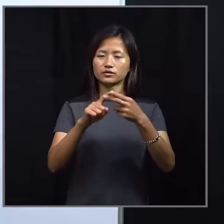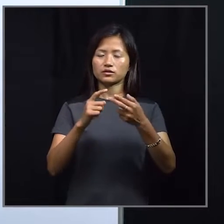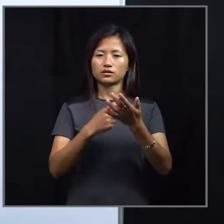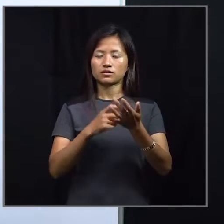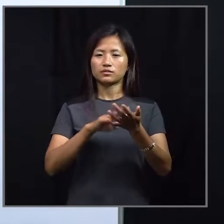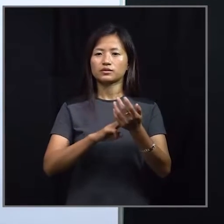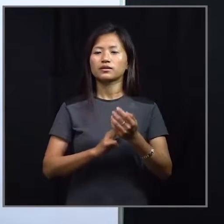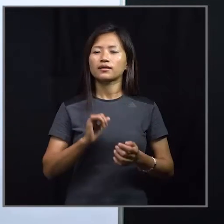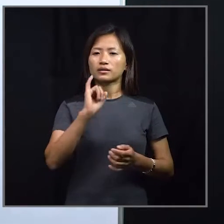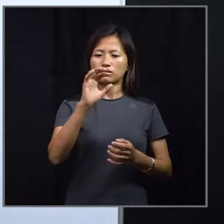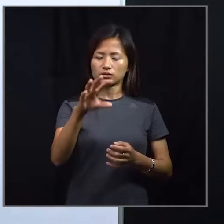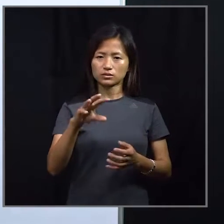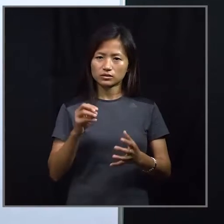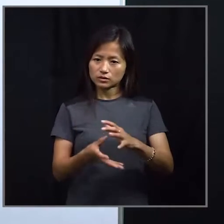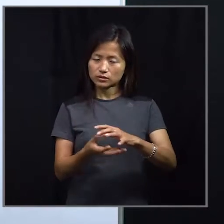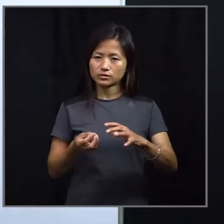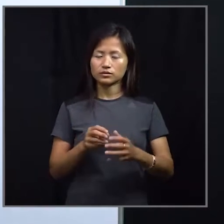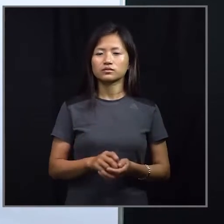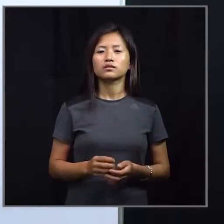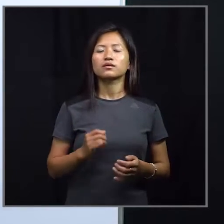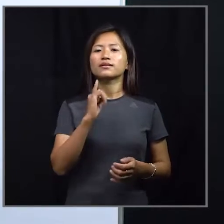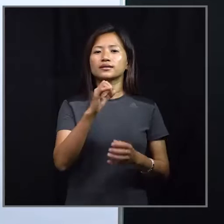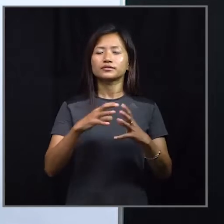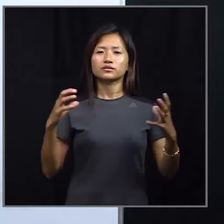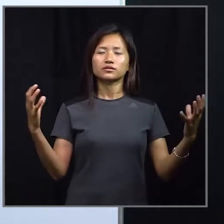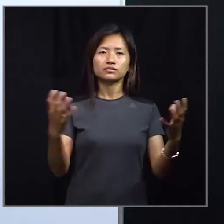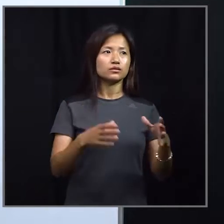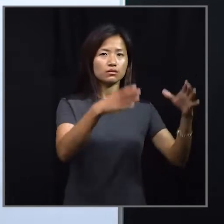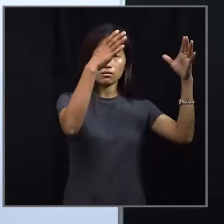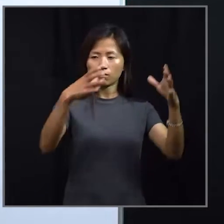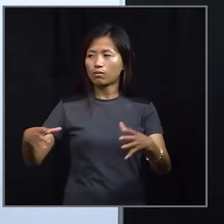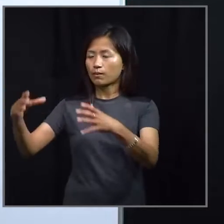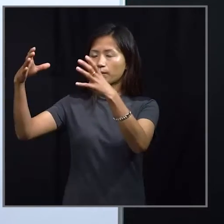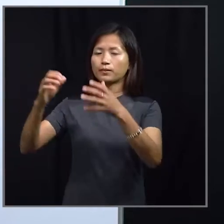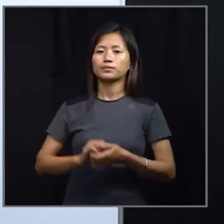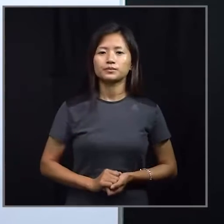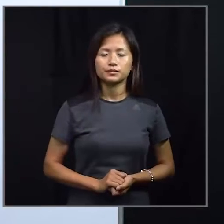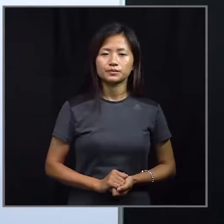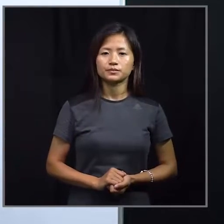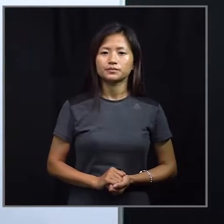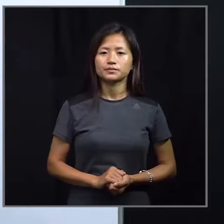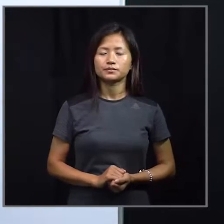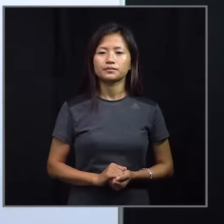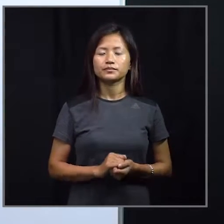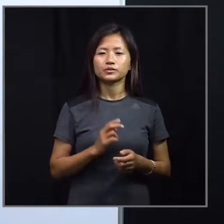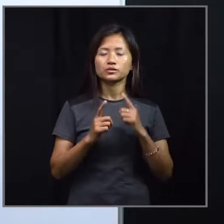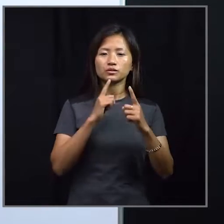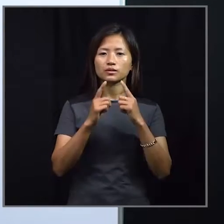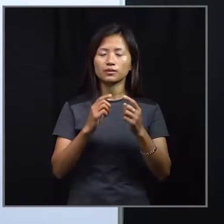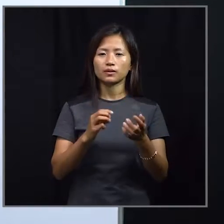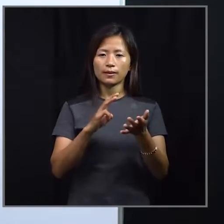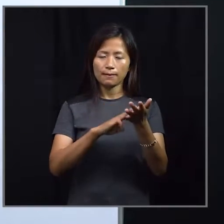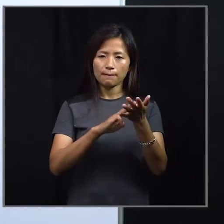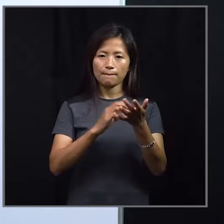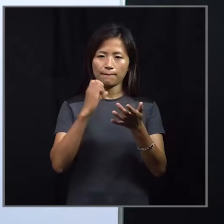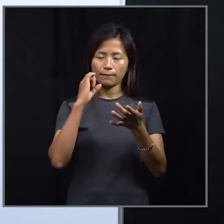individual consumer, individual industry, so and so forth. In micro, we talk about minor, small